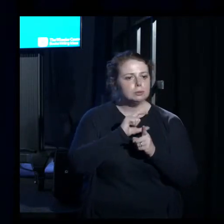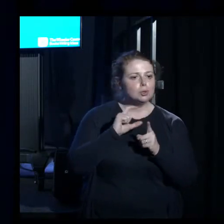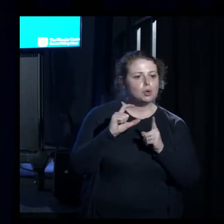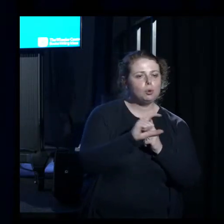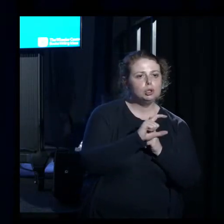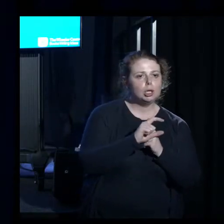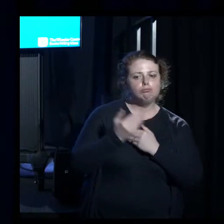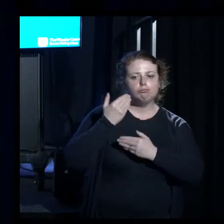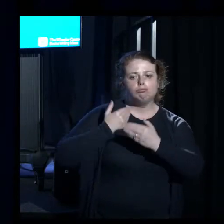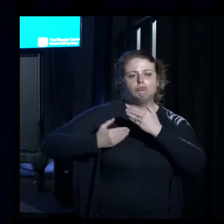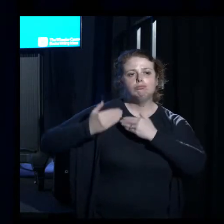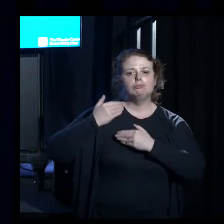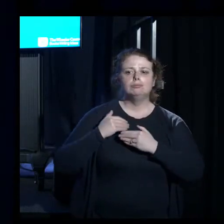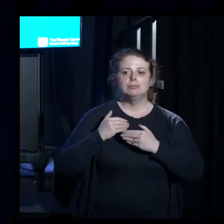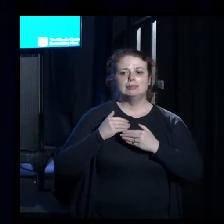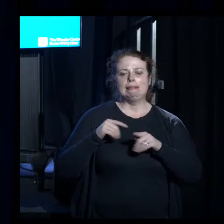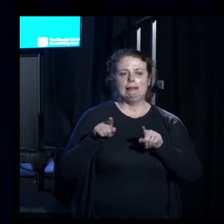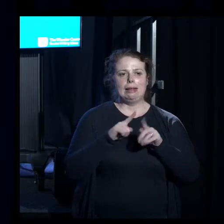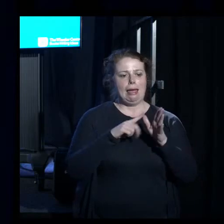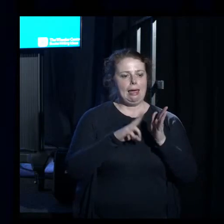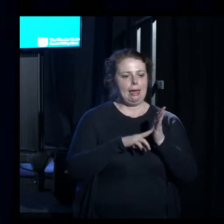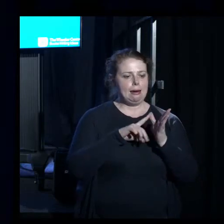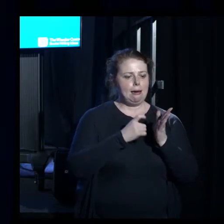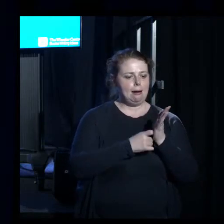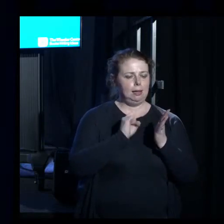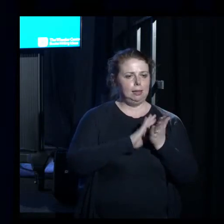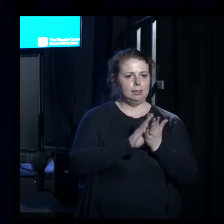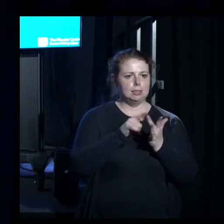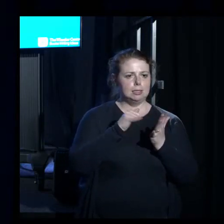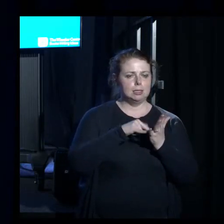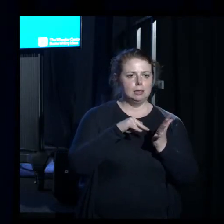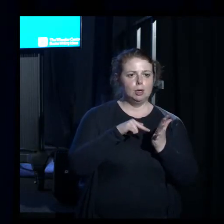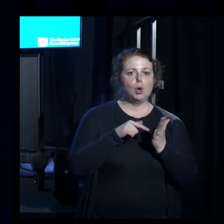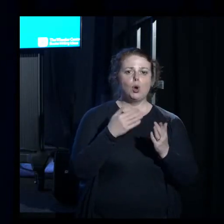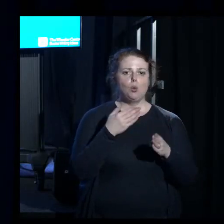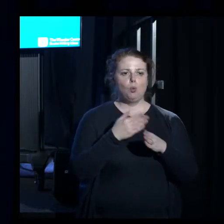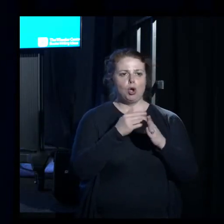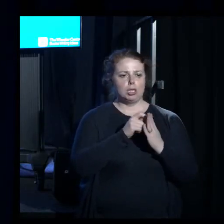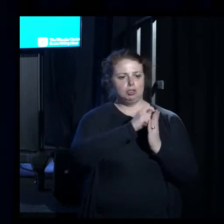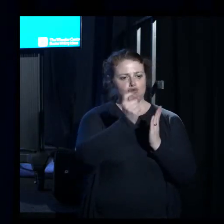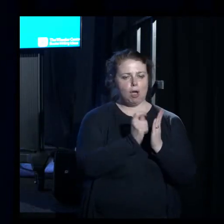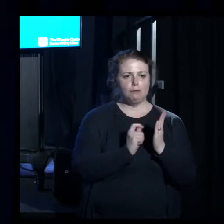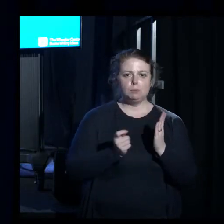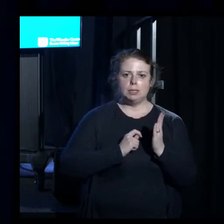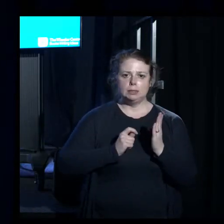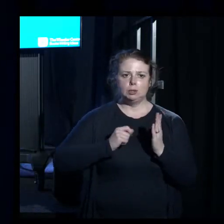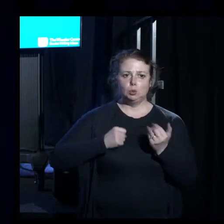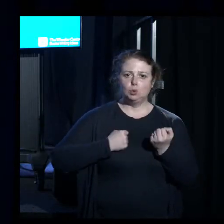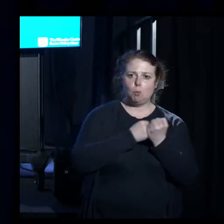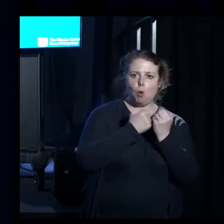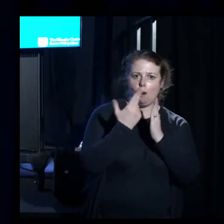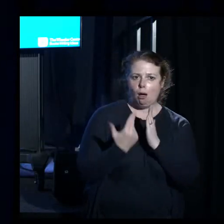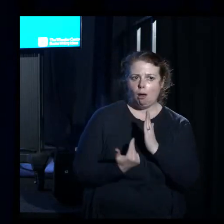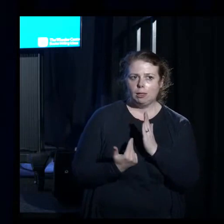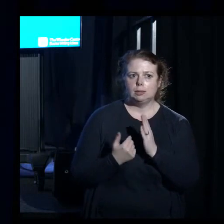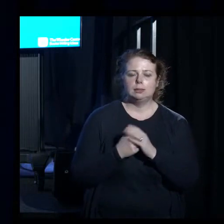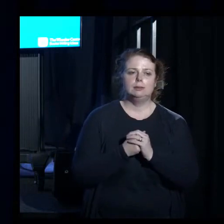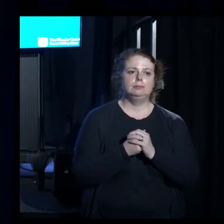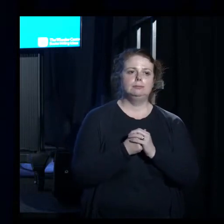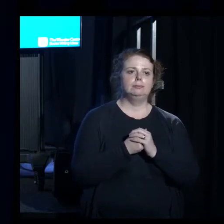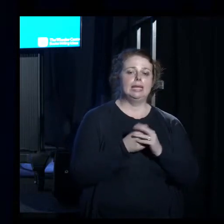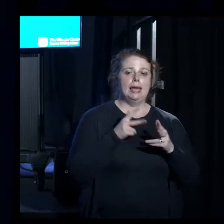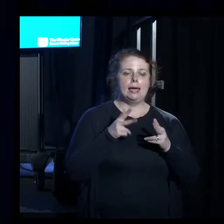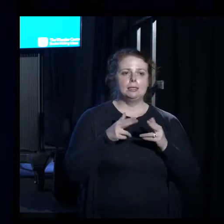disciplined anarchist who worked as a draftsman for 40 years to support his art. He's currently editor of the experimental